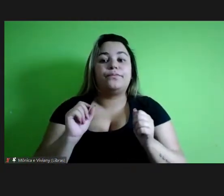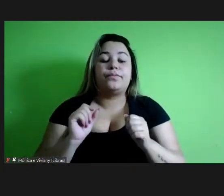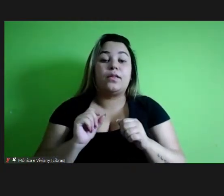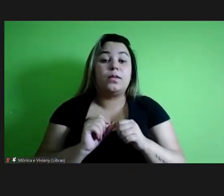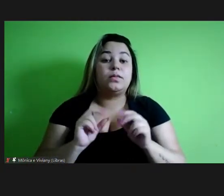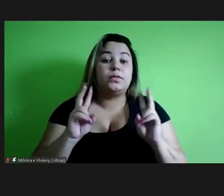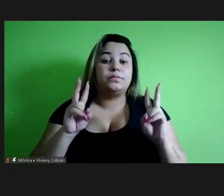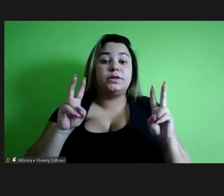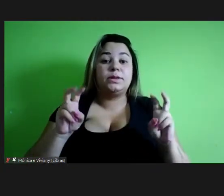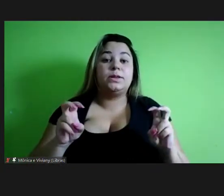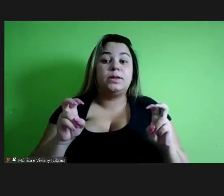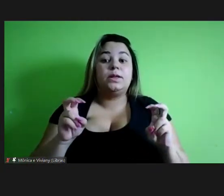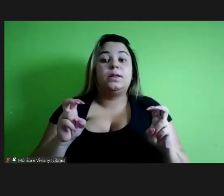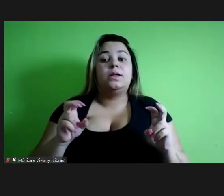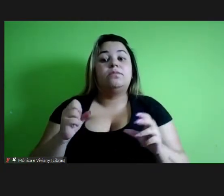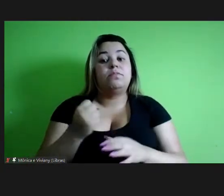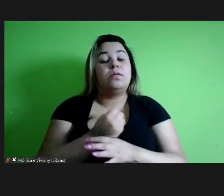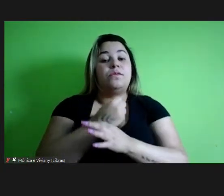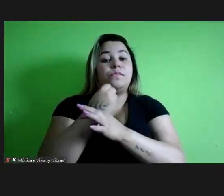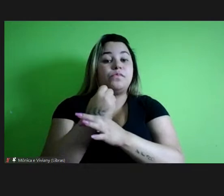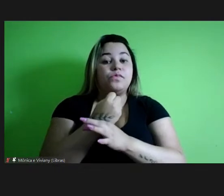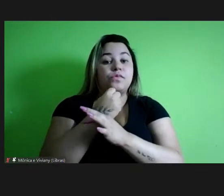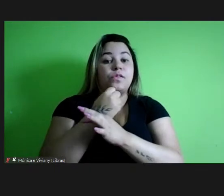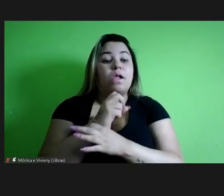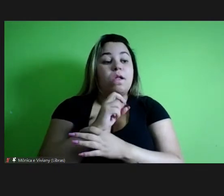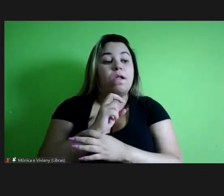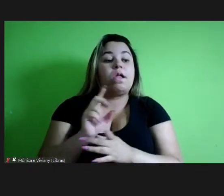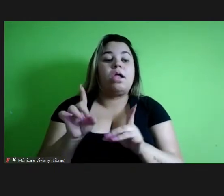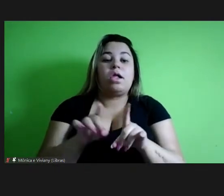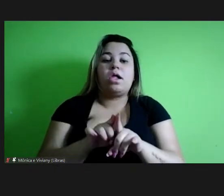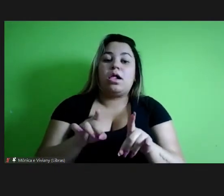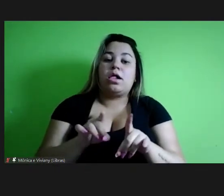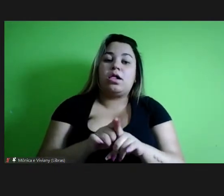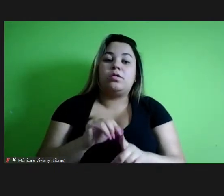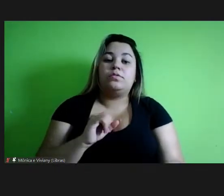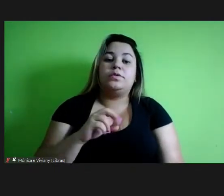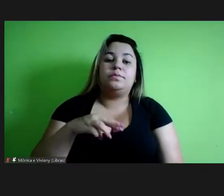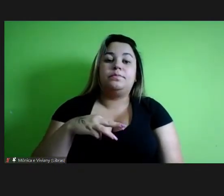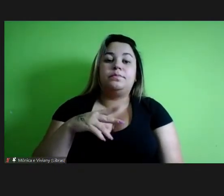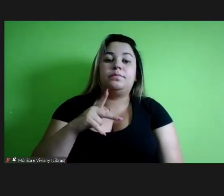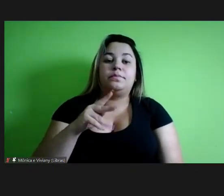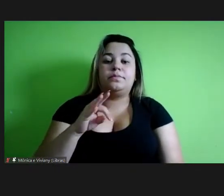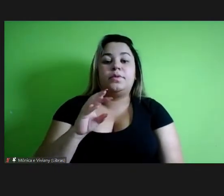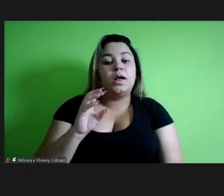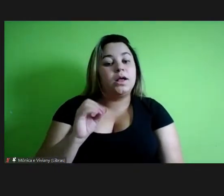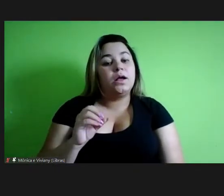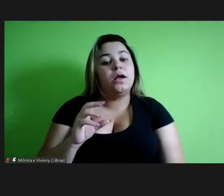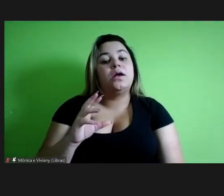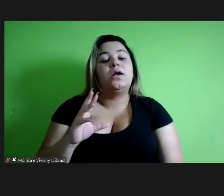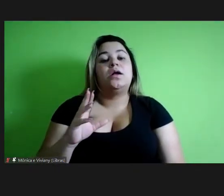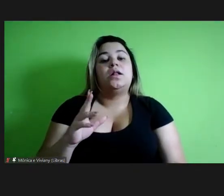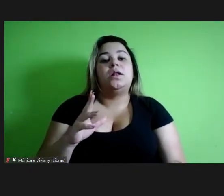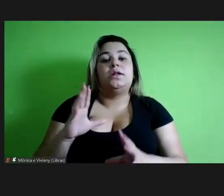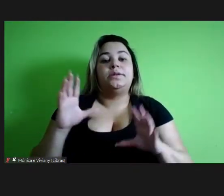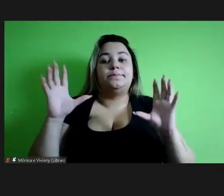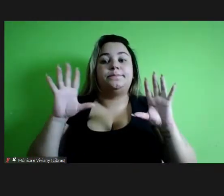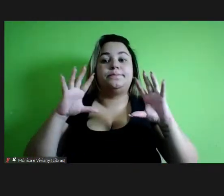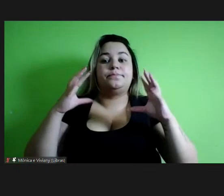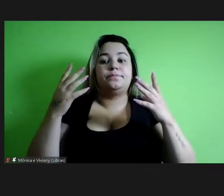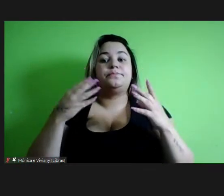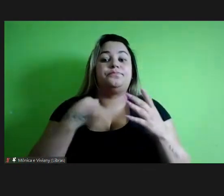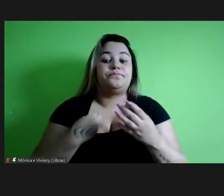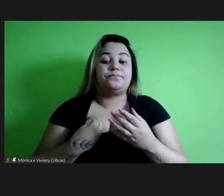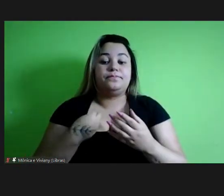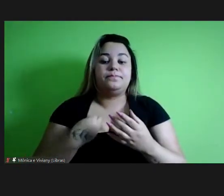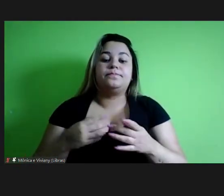have. So that is a topic that we have to think about, the issue of sustainability and the climate change as well